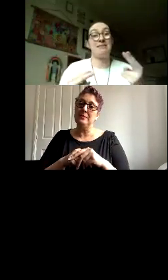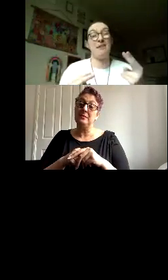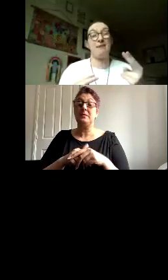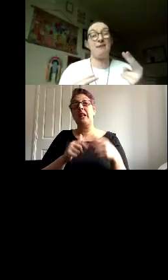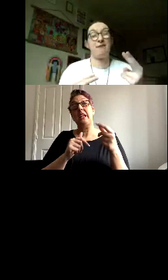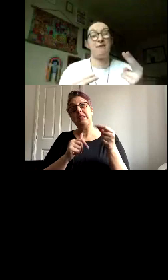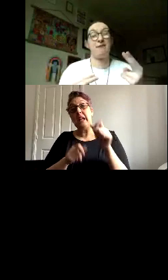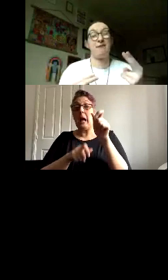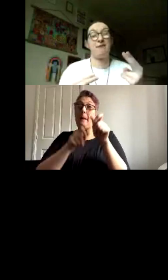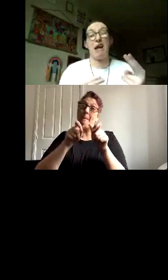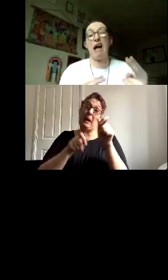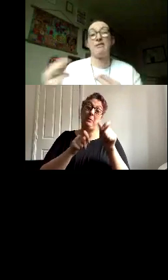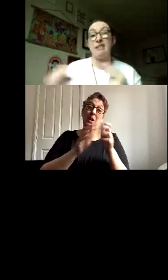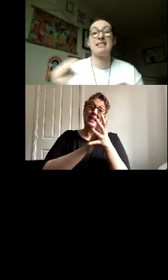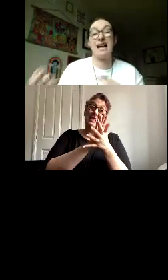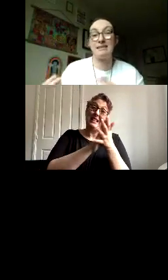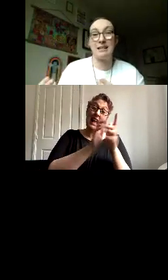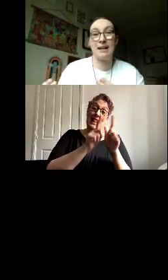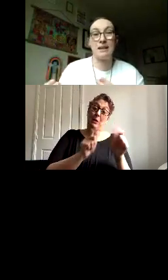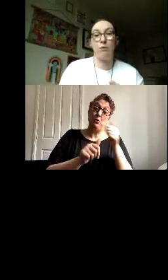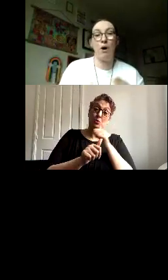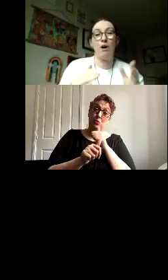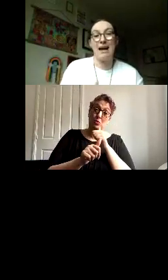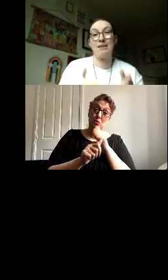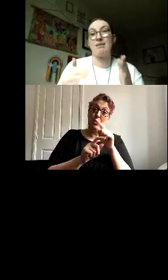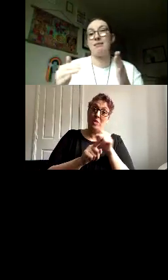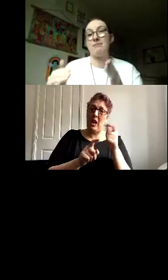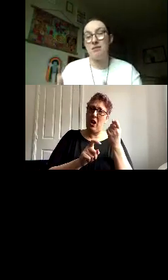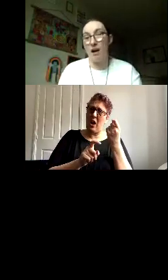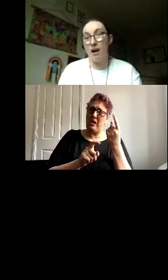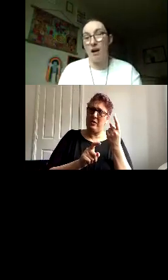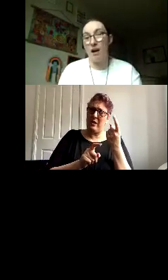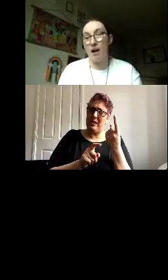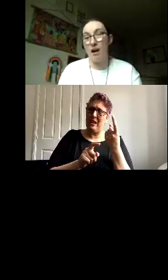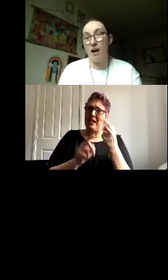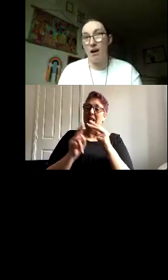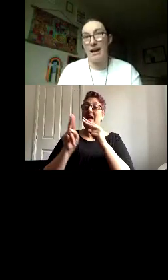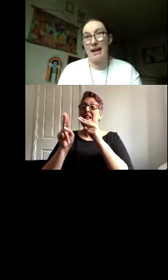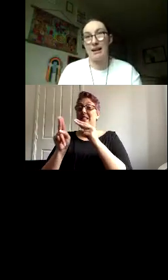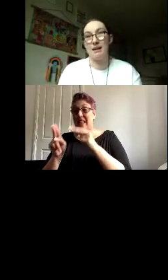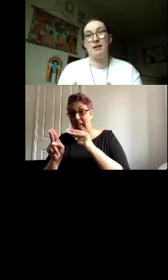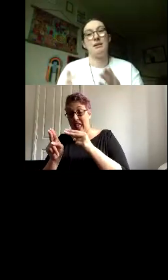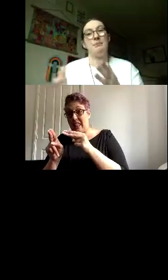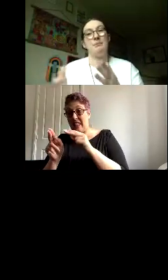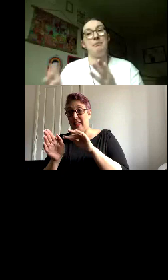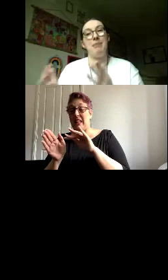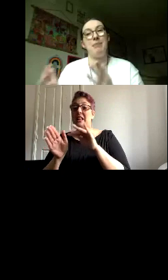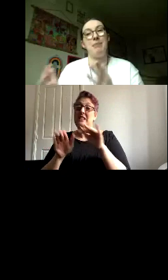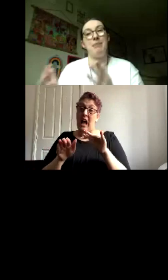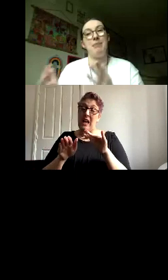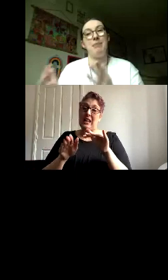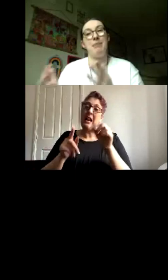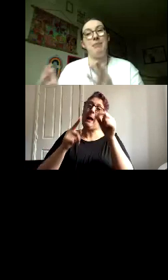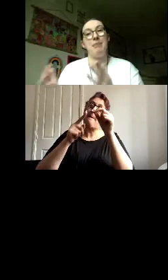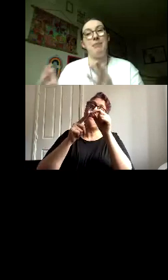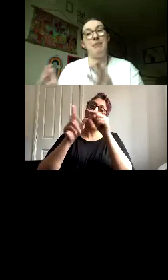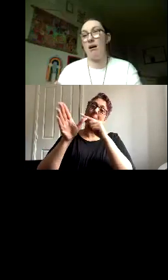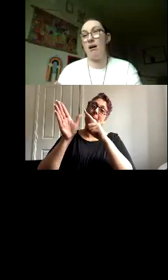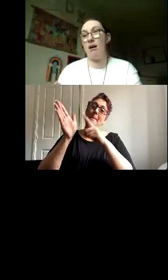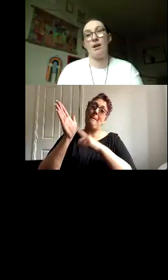a different understanding of what death, dying, palliative cases